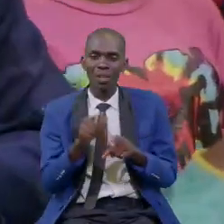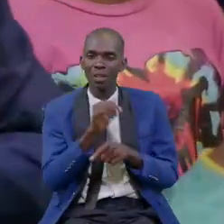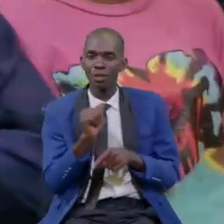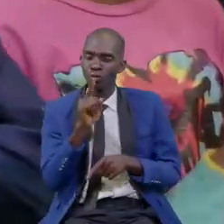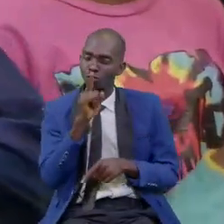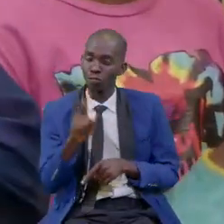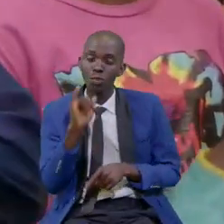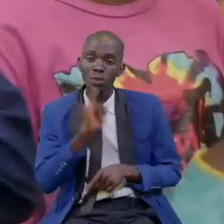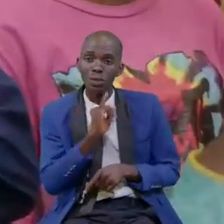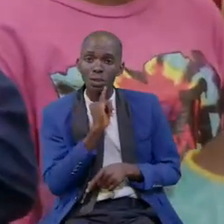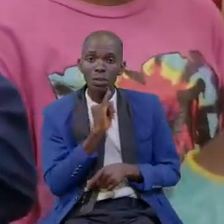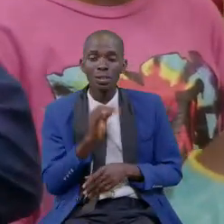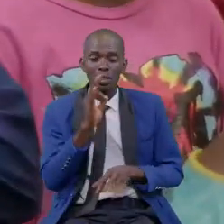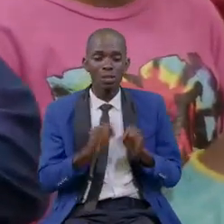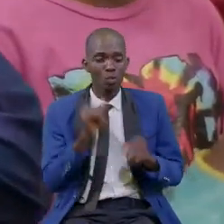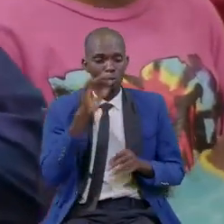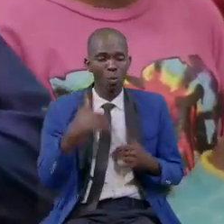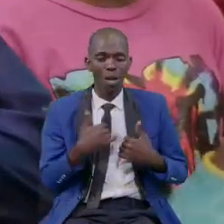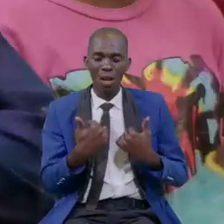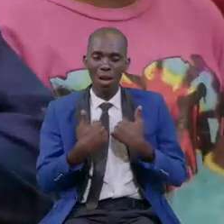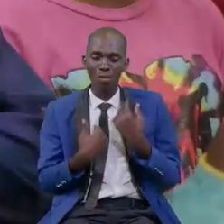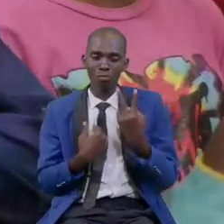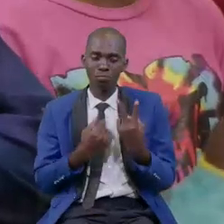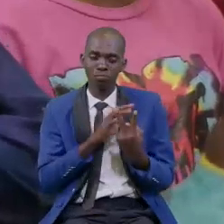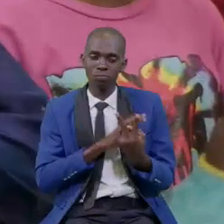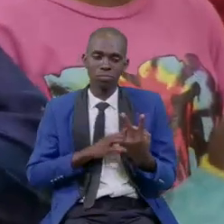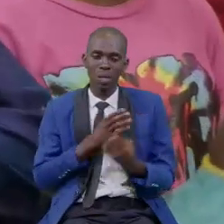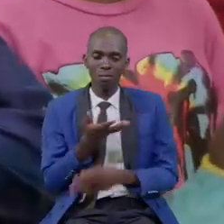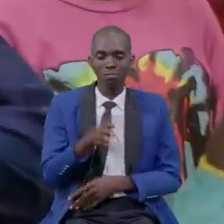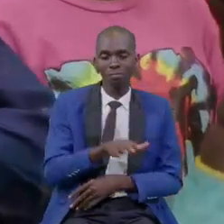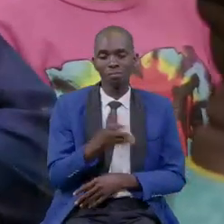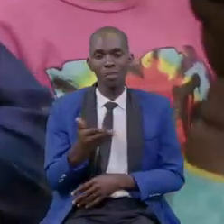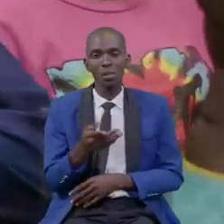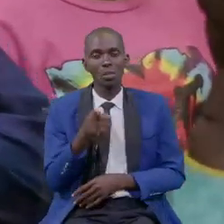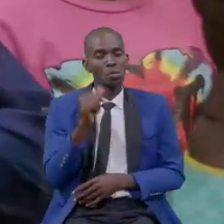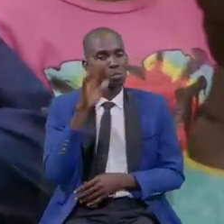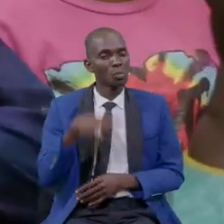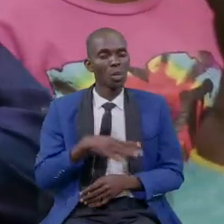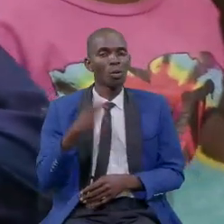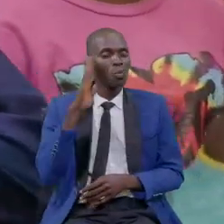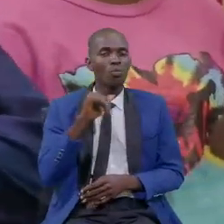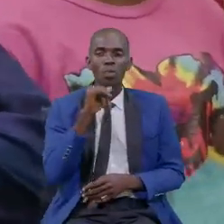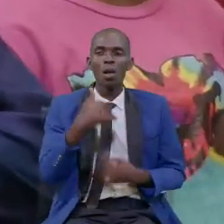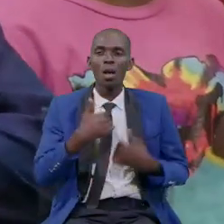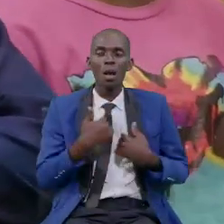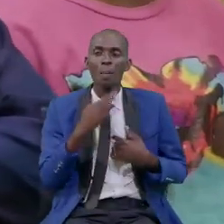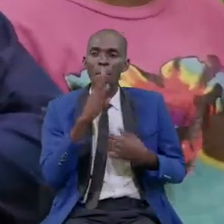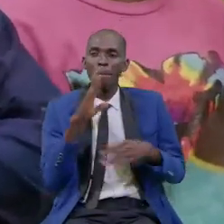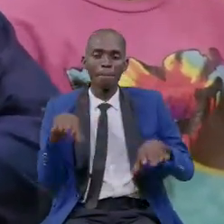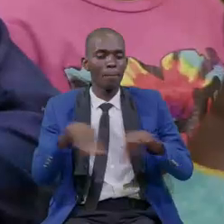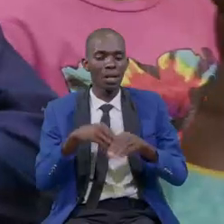if she had been of double character, she would not have been married in Israel.